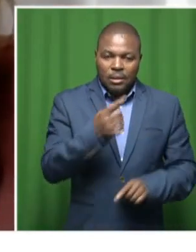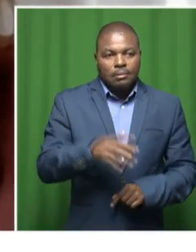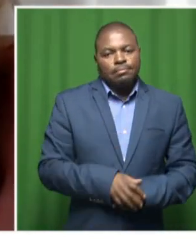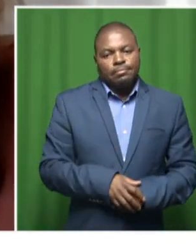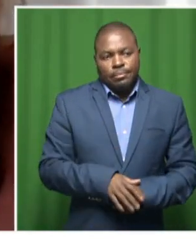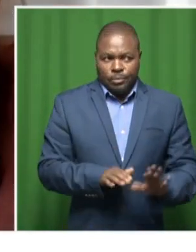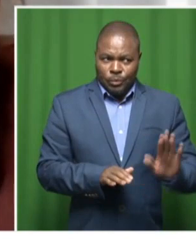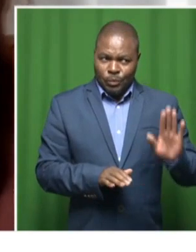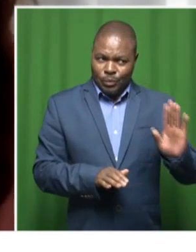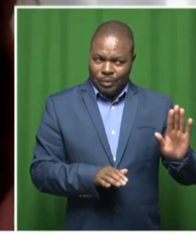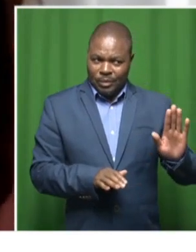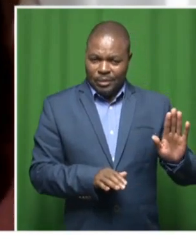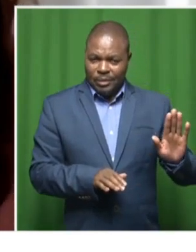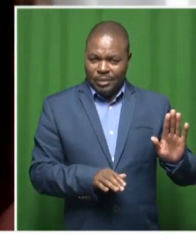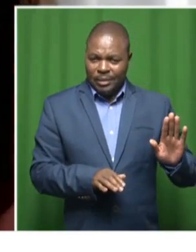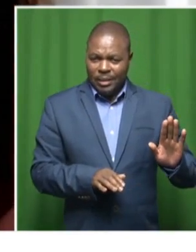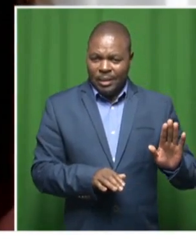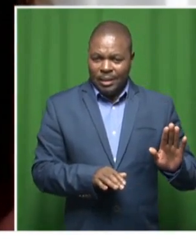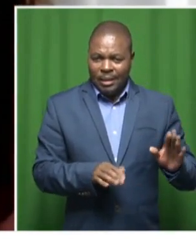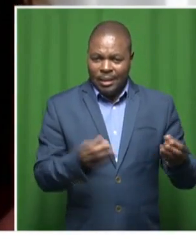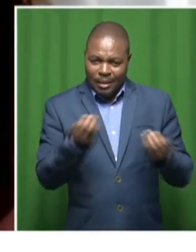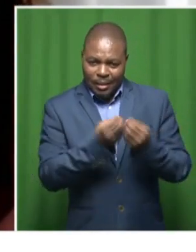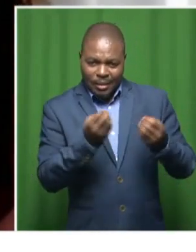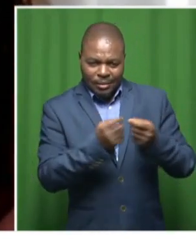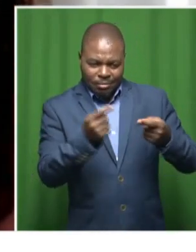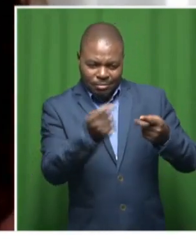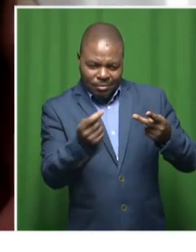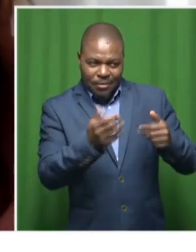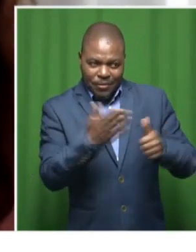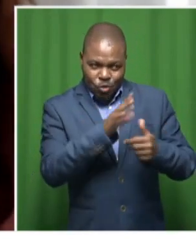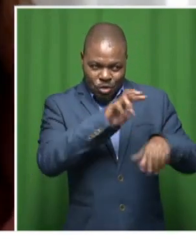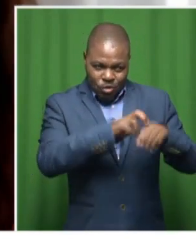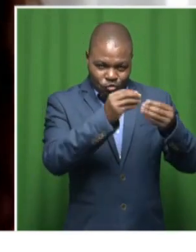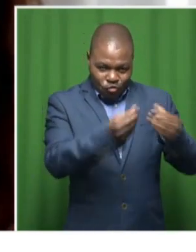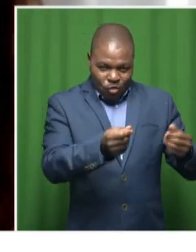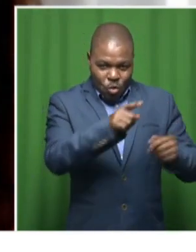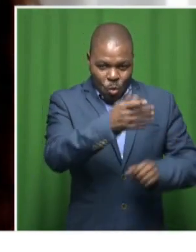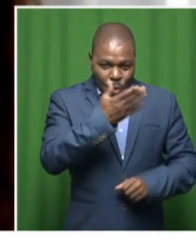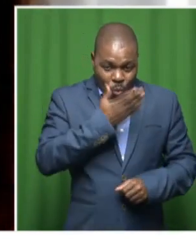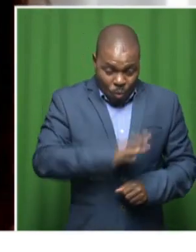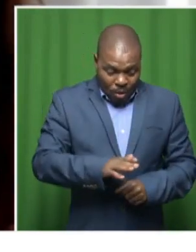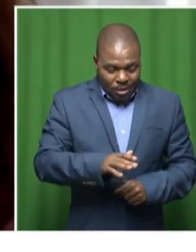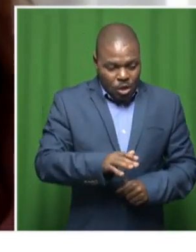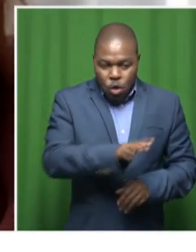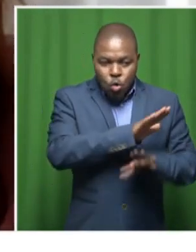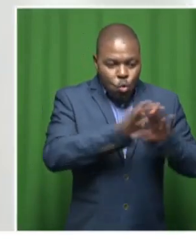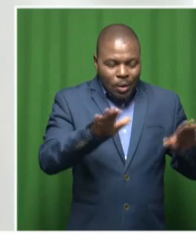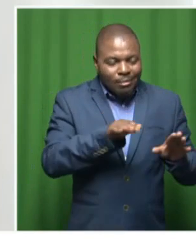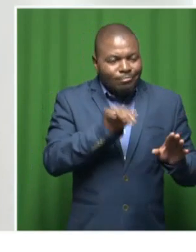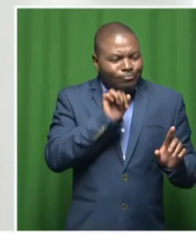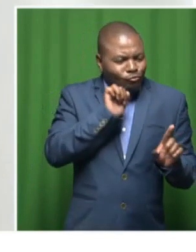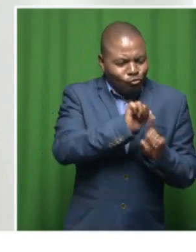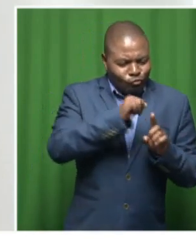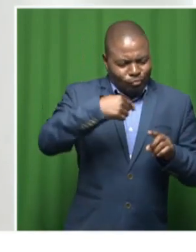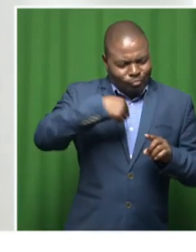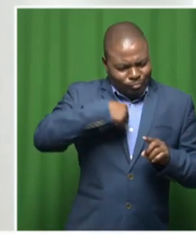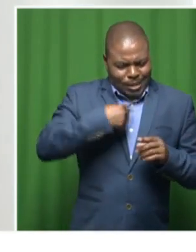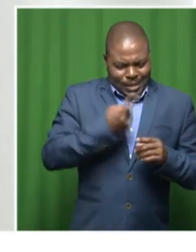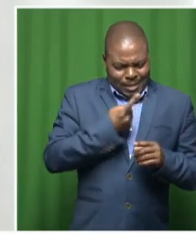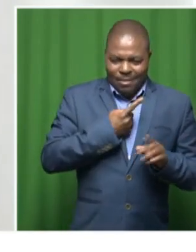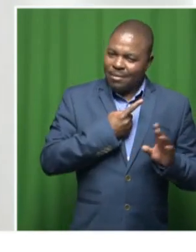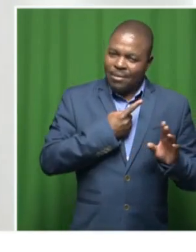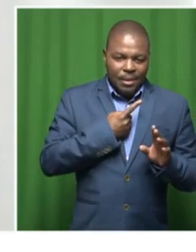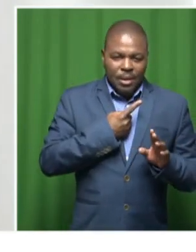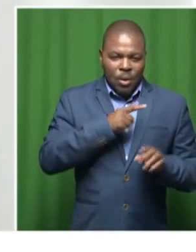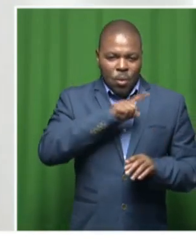on, these little other things in your life need to be sorted out first. If you're coming and you're doing this for you because this has been an issue for you all along, or you're